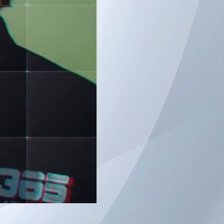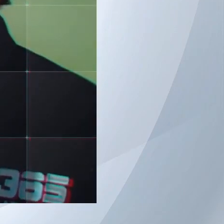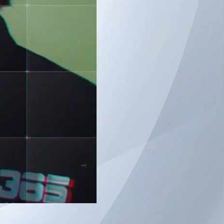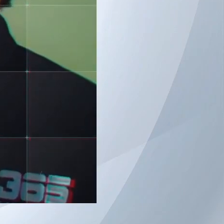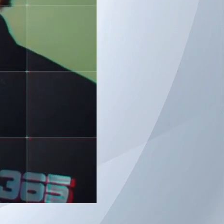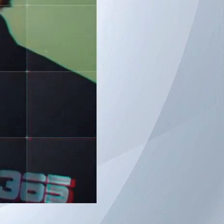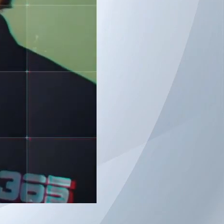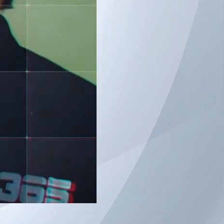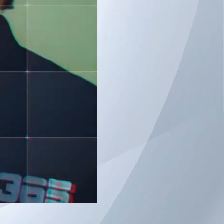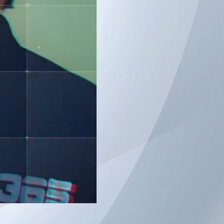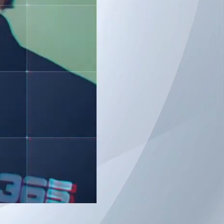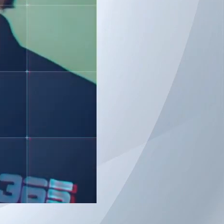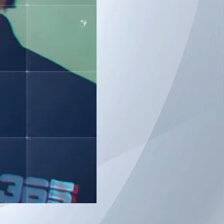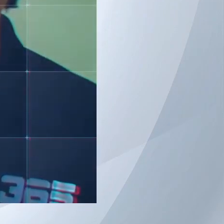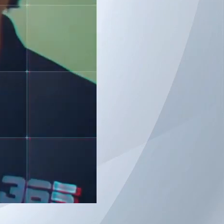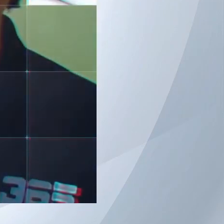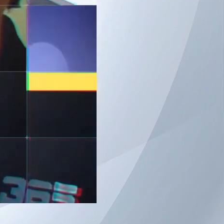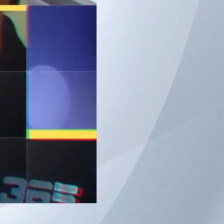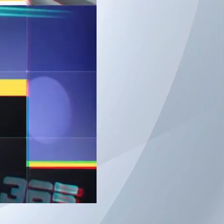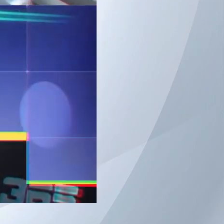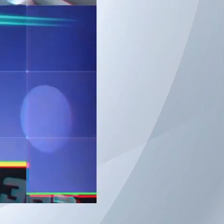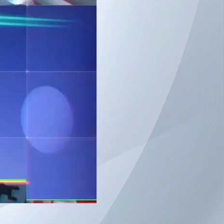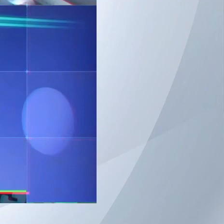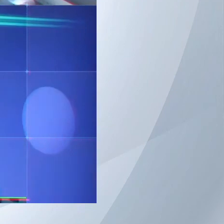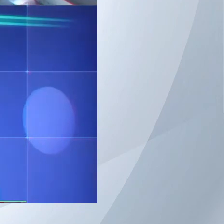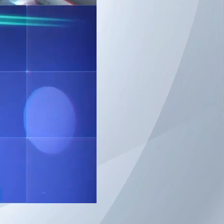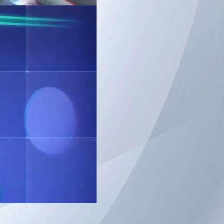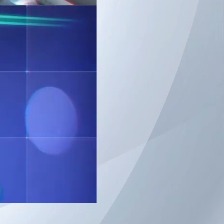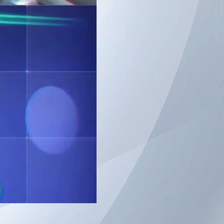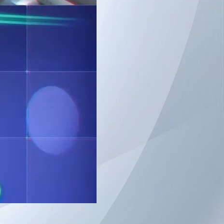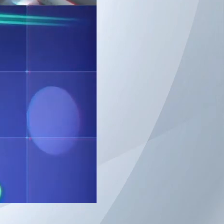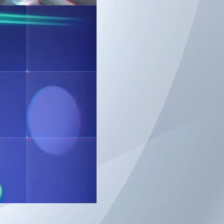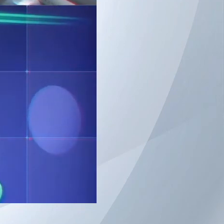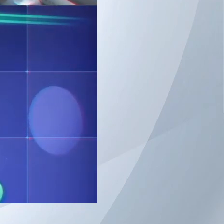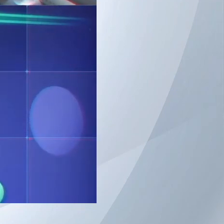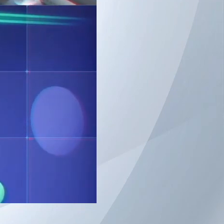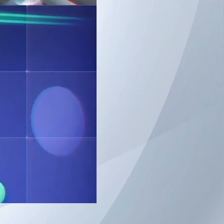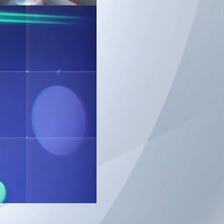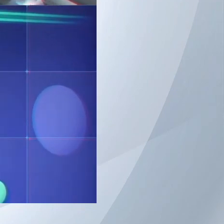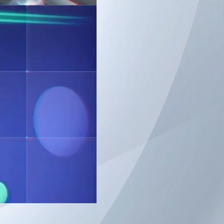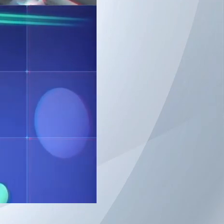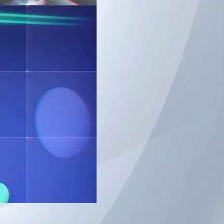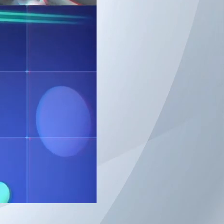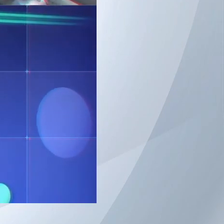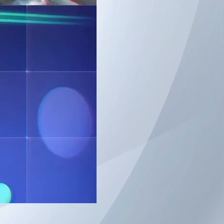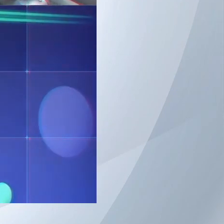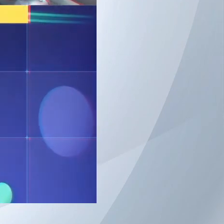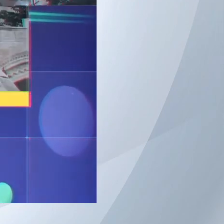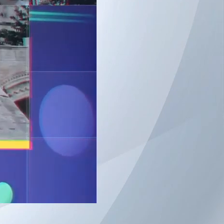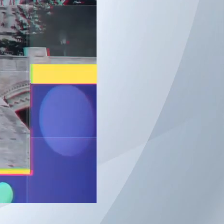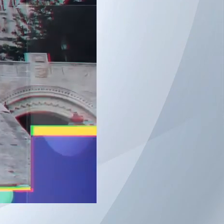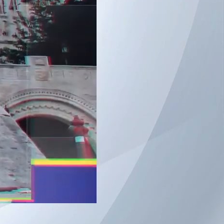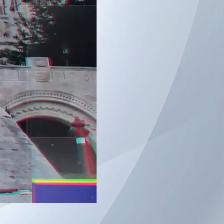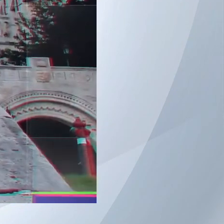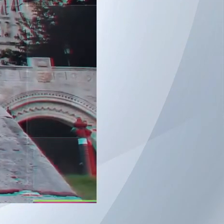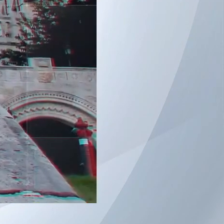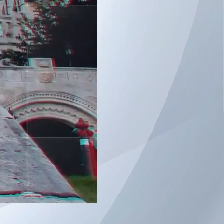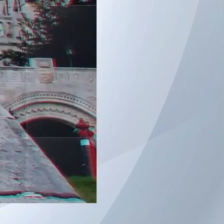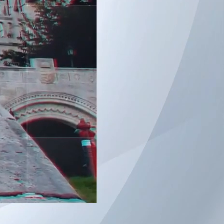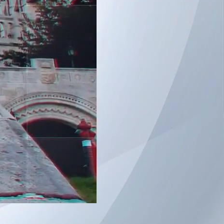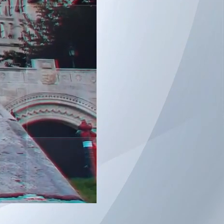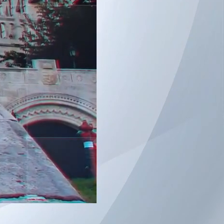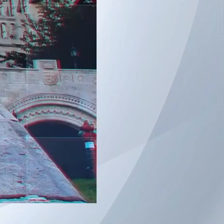Stefano Tempesta, dall'Australia. Hallo, ik ben Albert Schont uit Nederland. Hi, I'm Maarten Goed from the Netherlands.